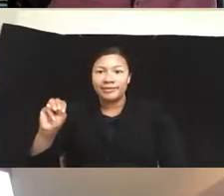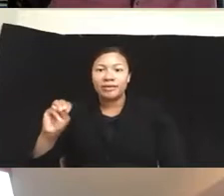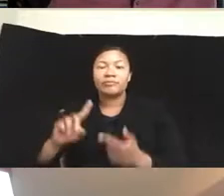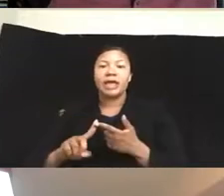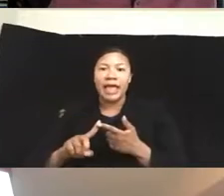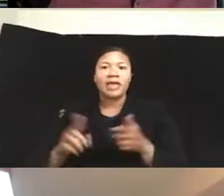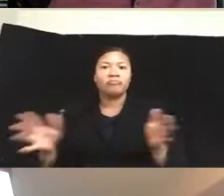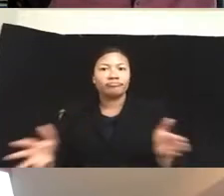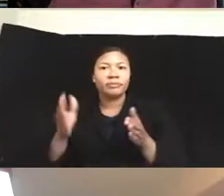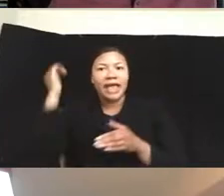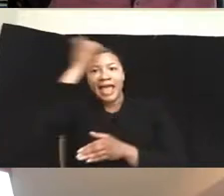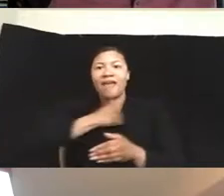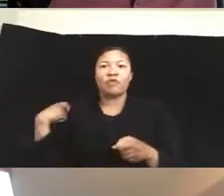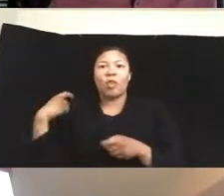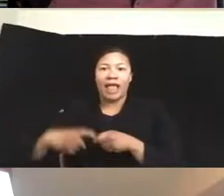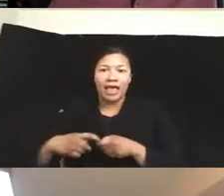experiences in AU's work.